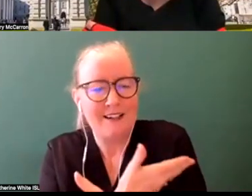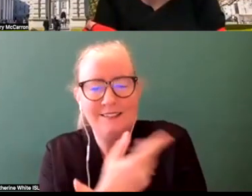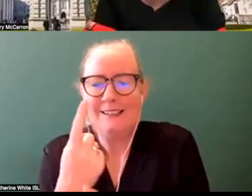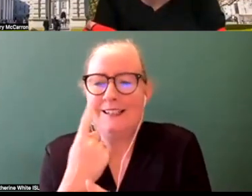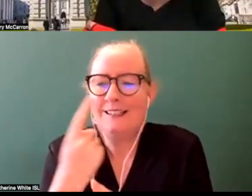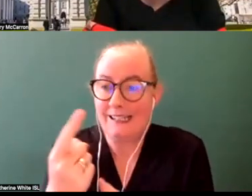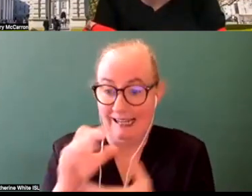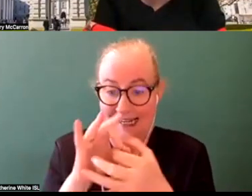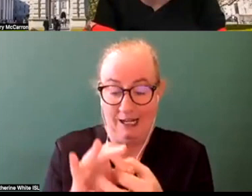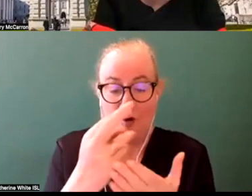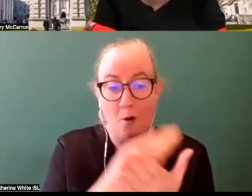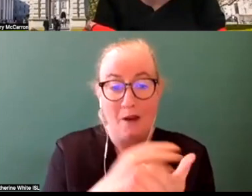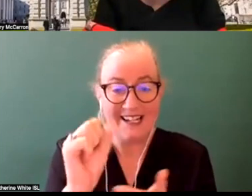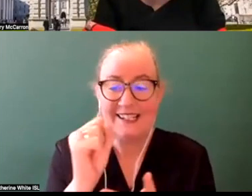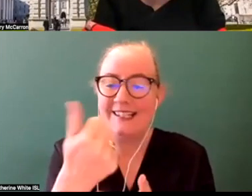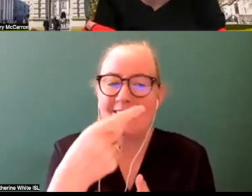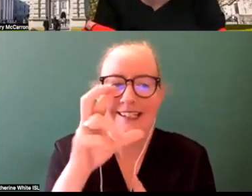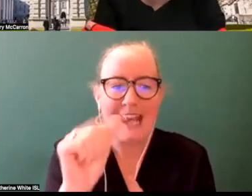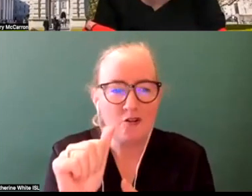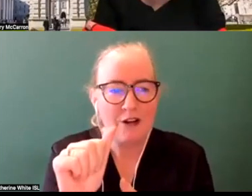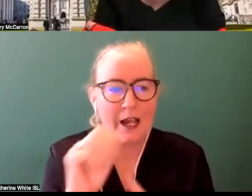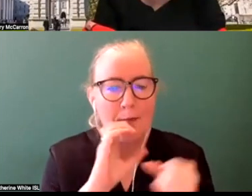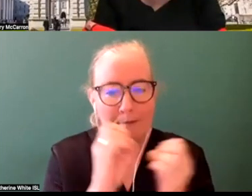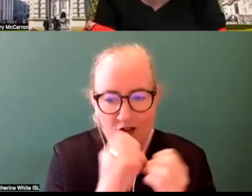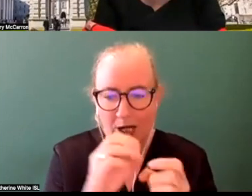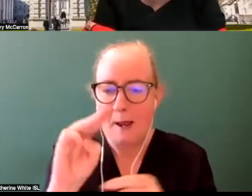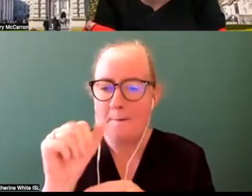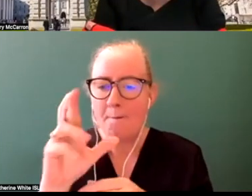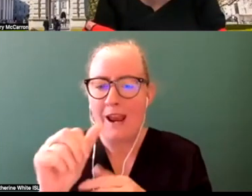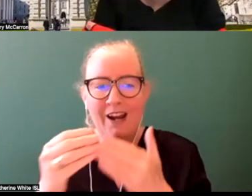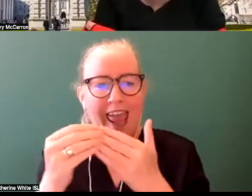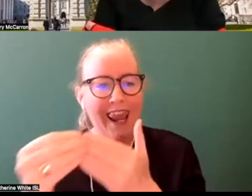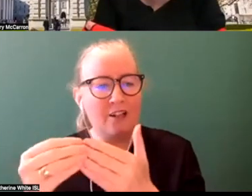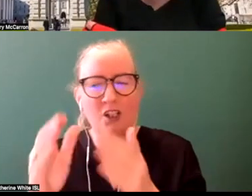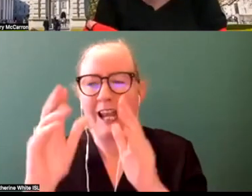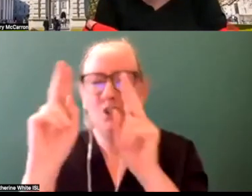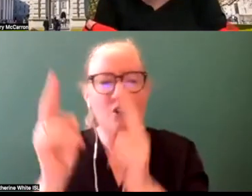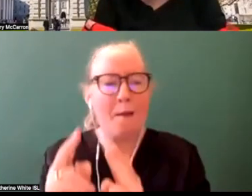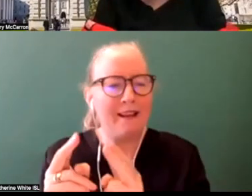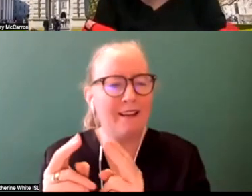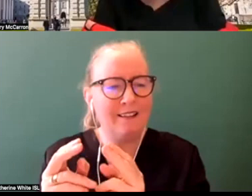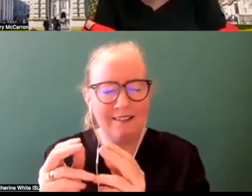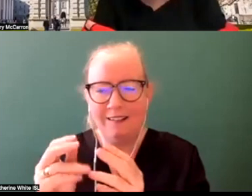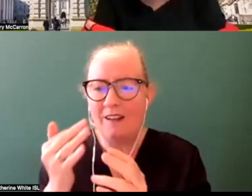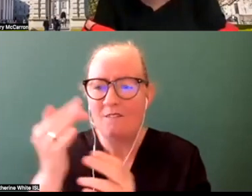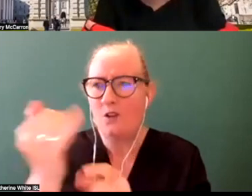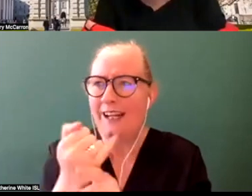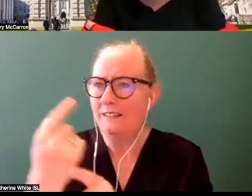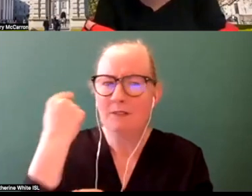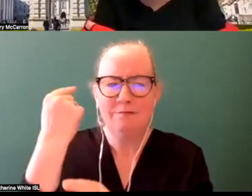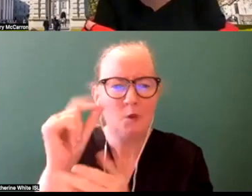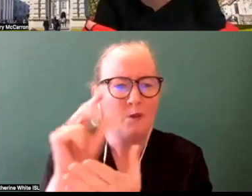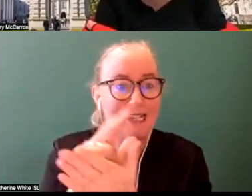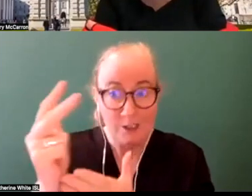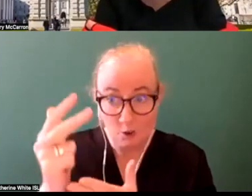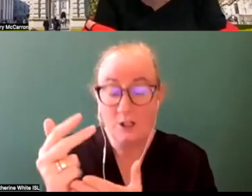report which Sandra referred to and Mary led at the Shaping the Future of Intellectual Disability Nursing in 2018, we're starting to